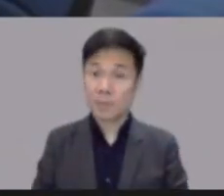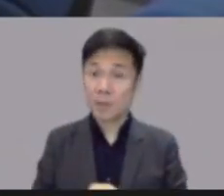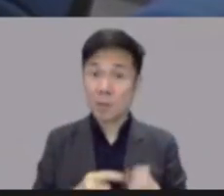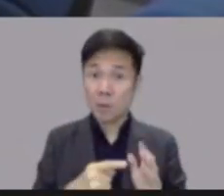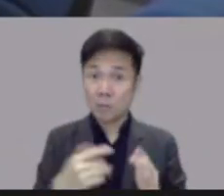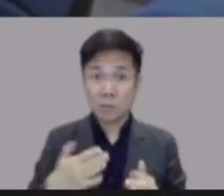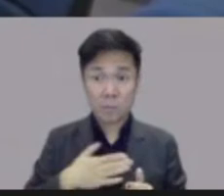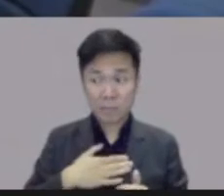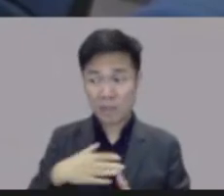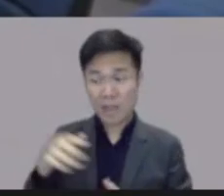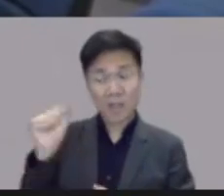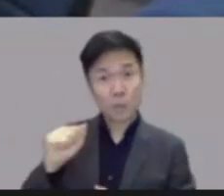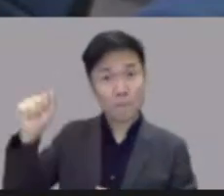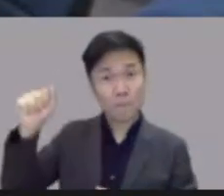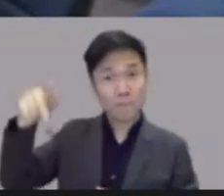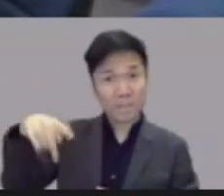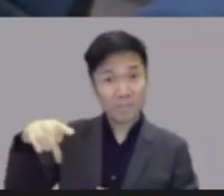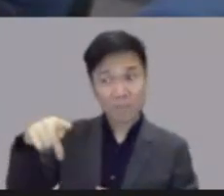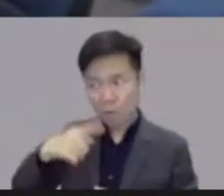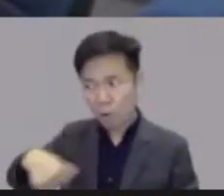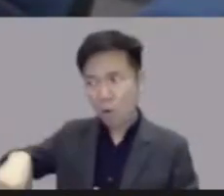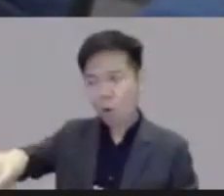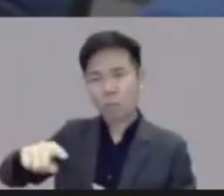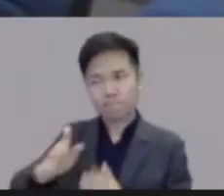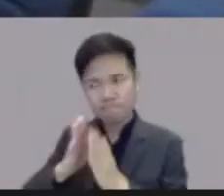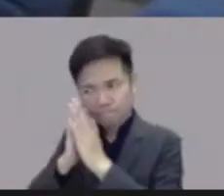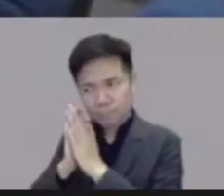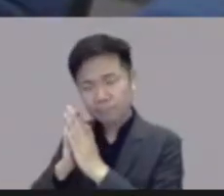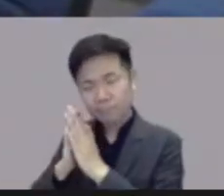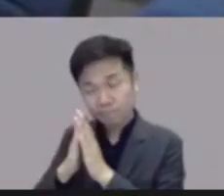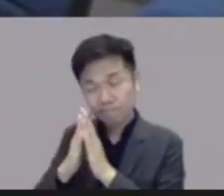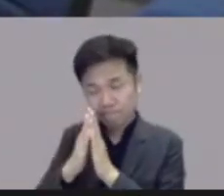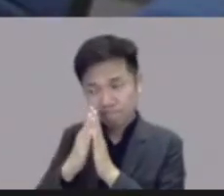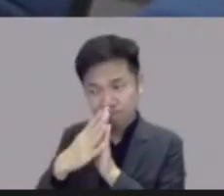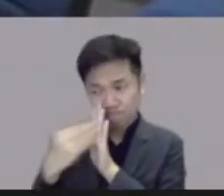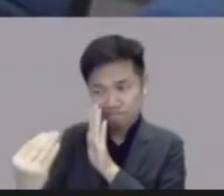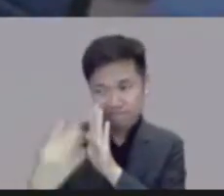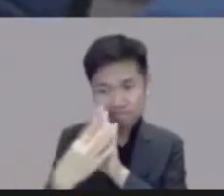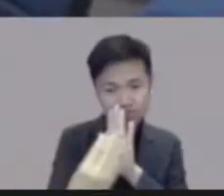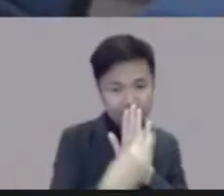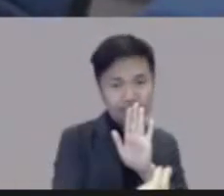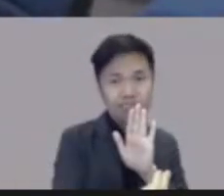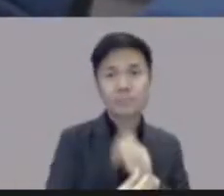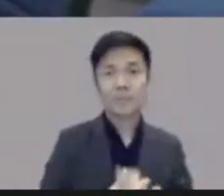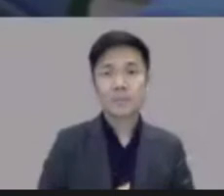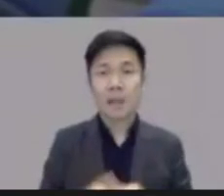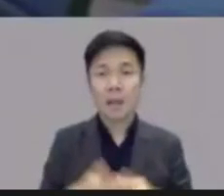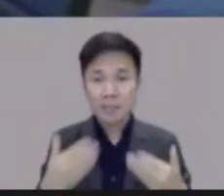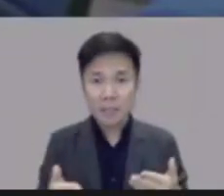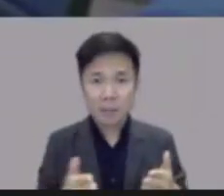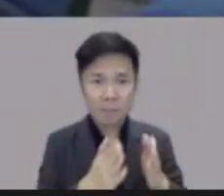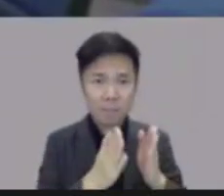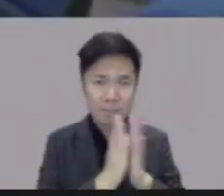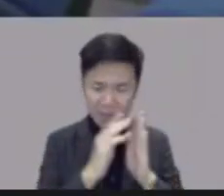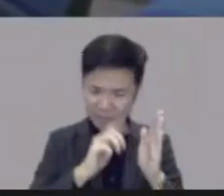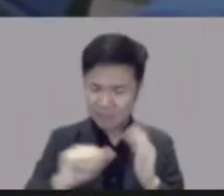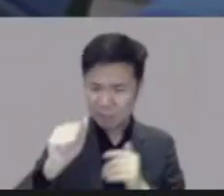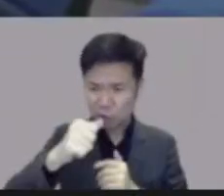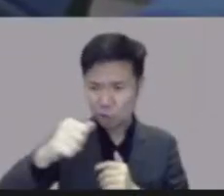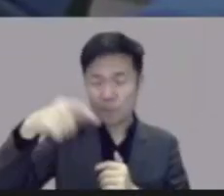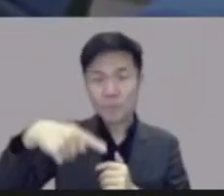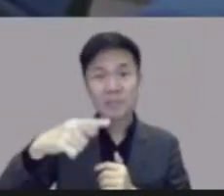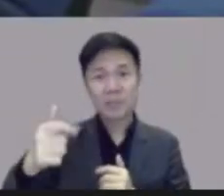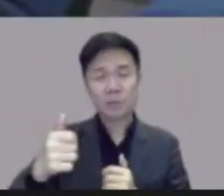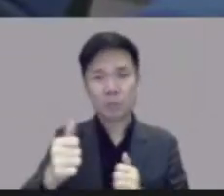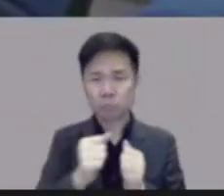asia-pacific region and the rest of the world finally chair we are counting on our region to walk the talk to support our call